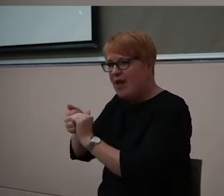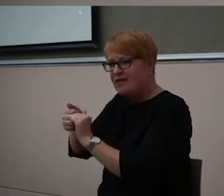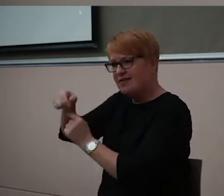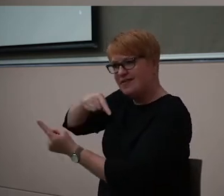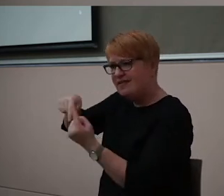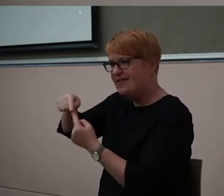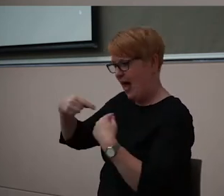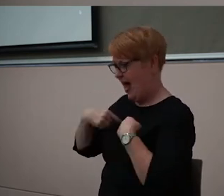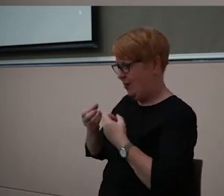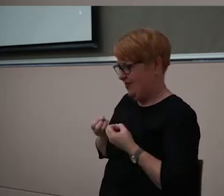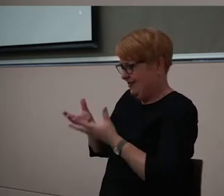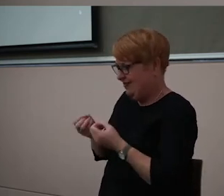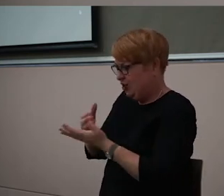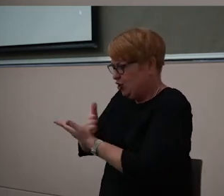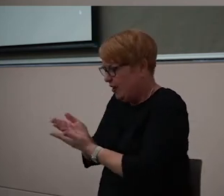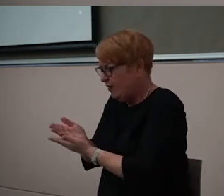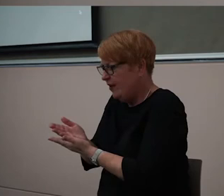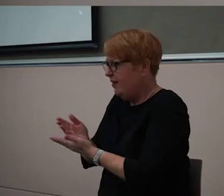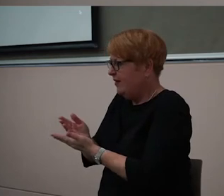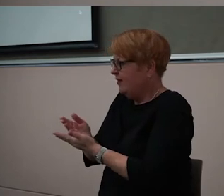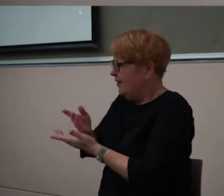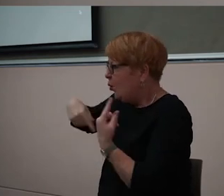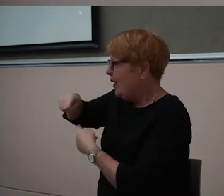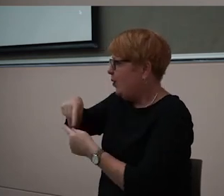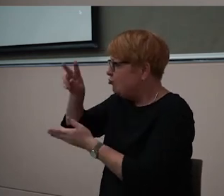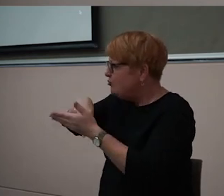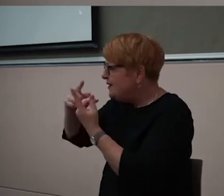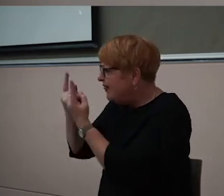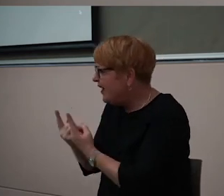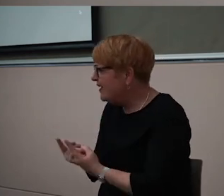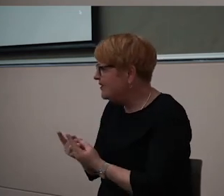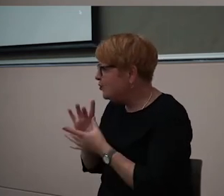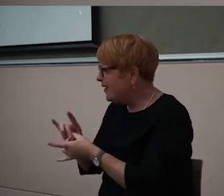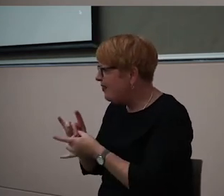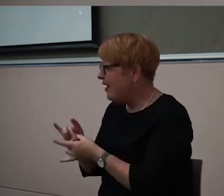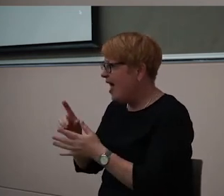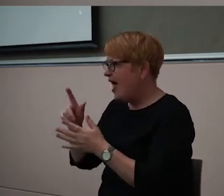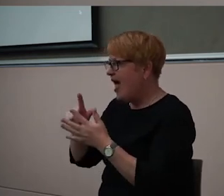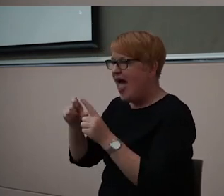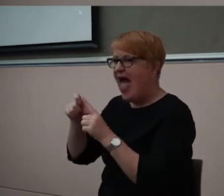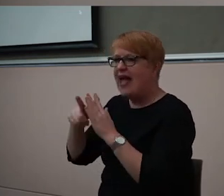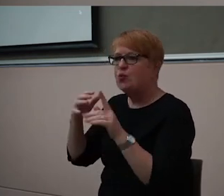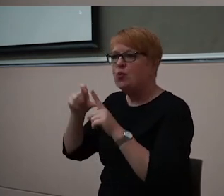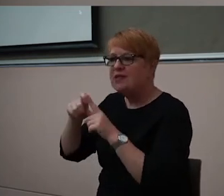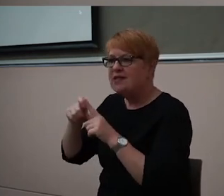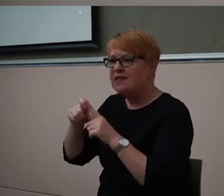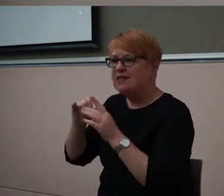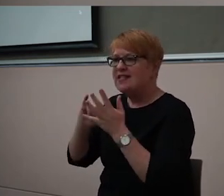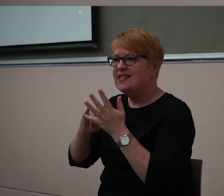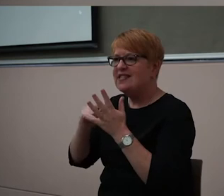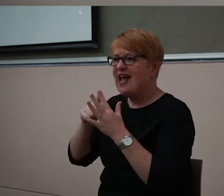So we were reading texts together, reading bits of Edward Said. No, we didn't. We read bits of Stuart